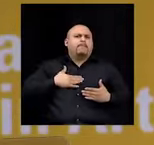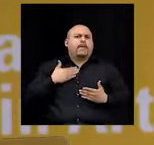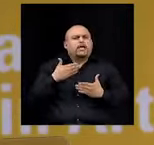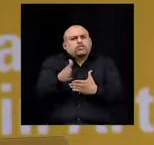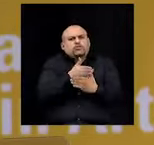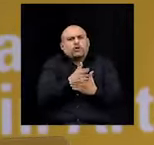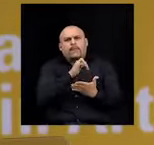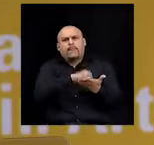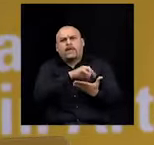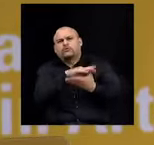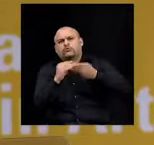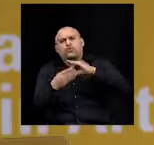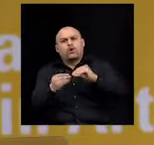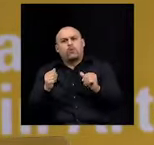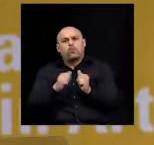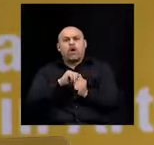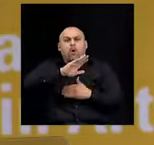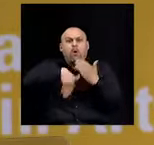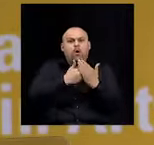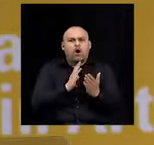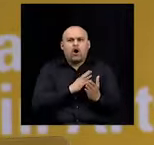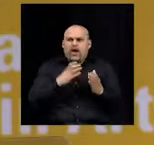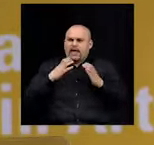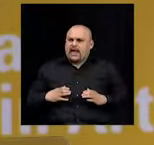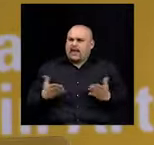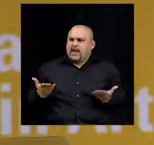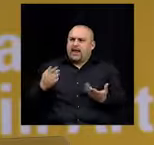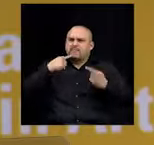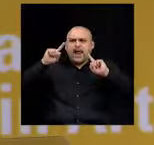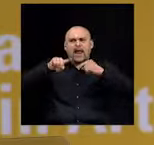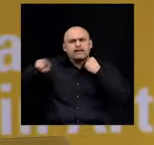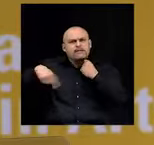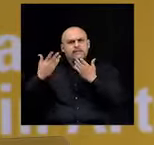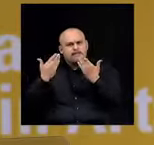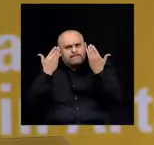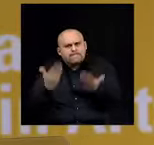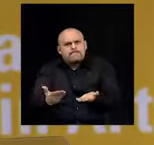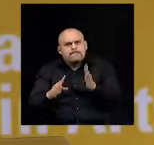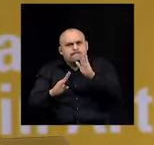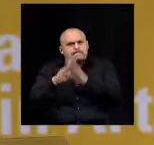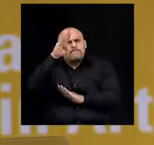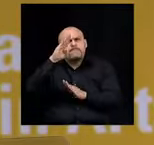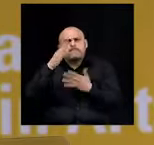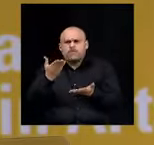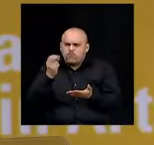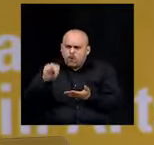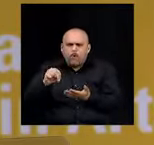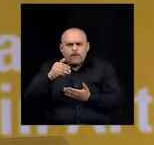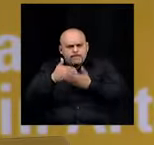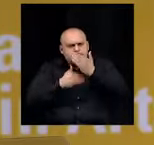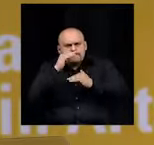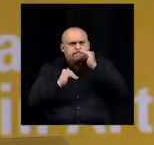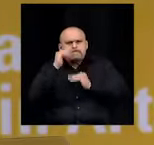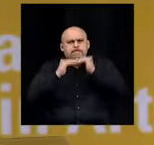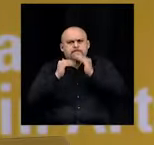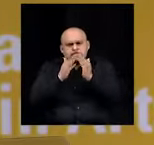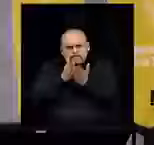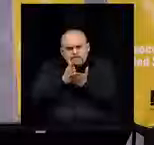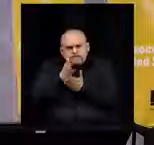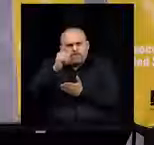that story with all of our candidates who have made the bold decision to pave your own pathway to